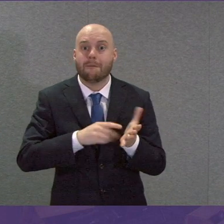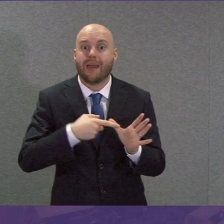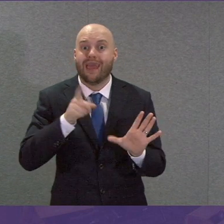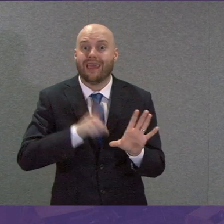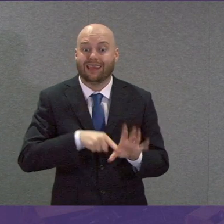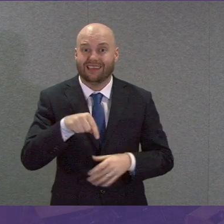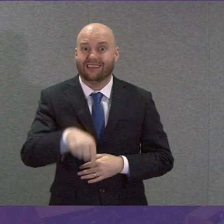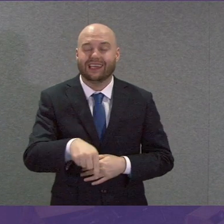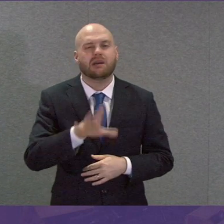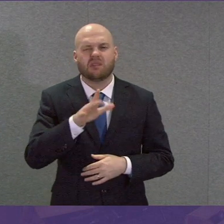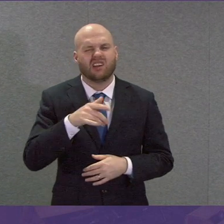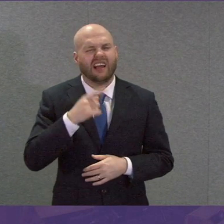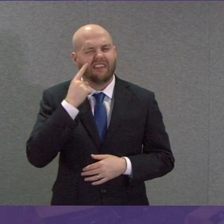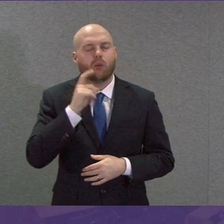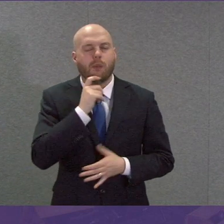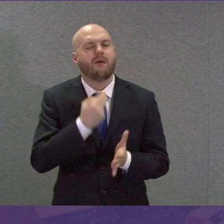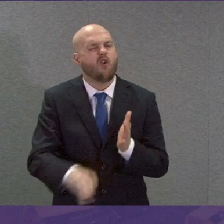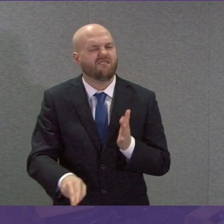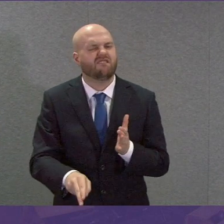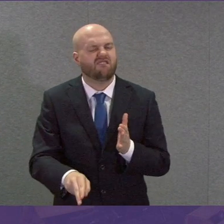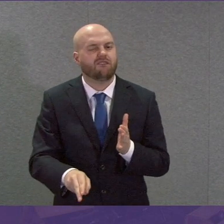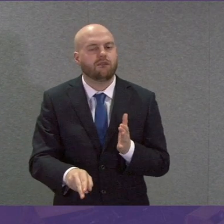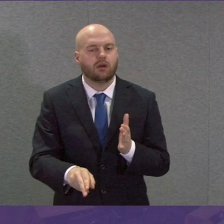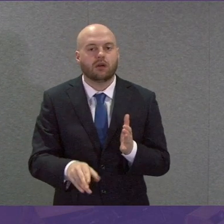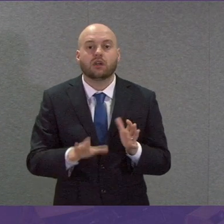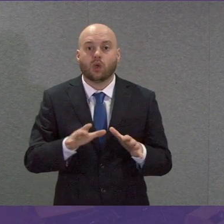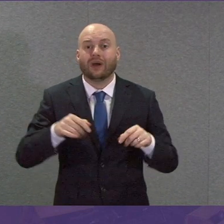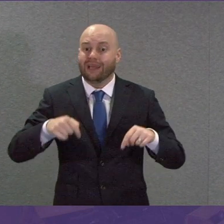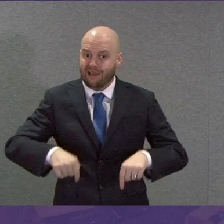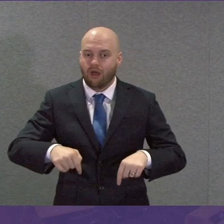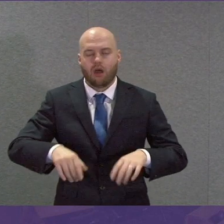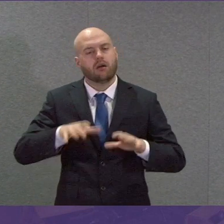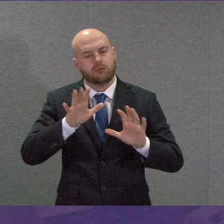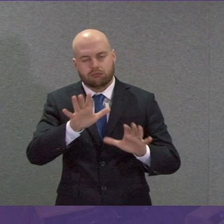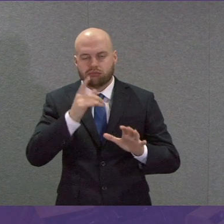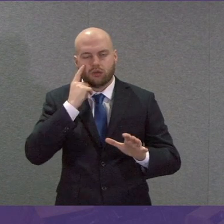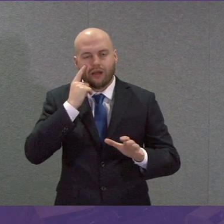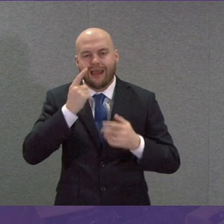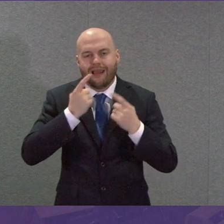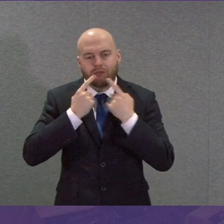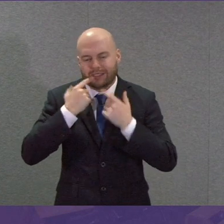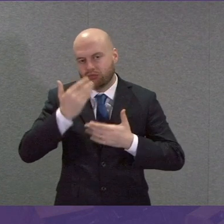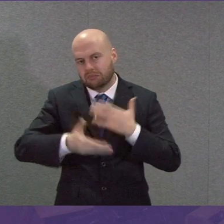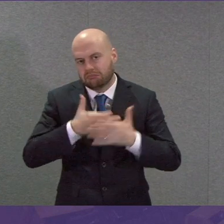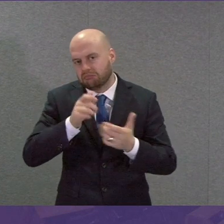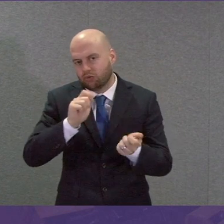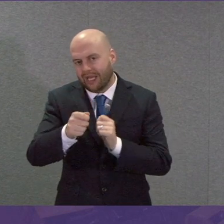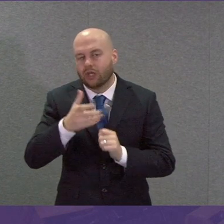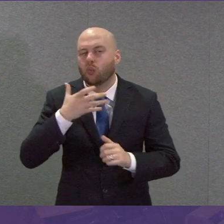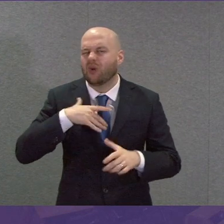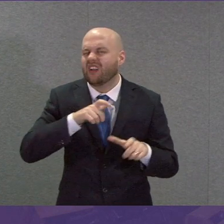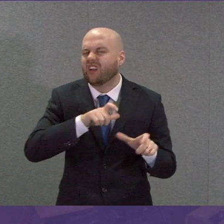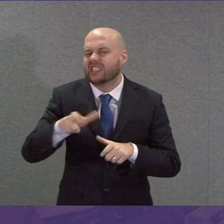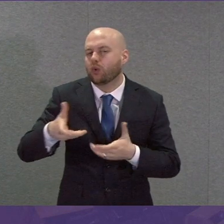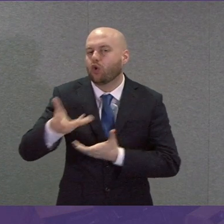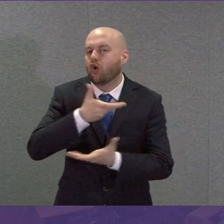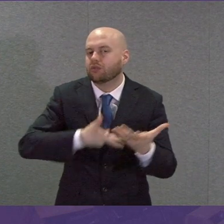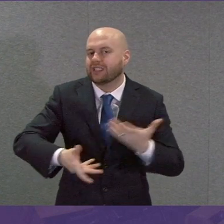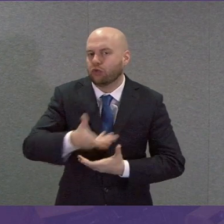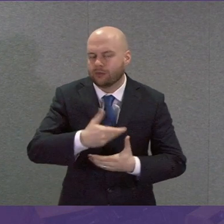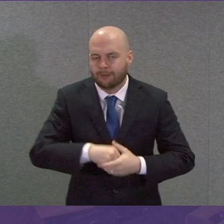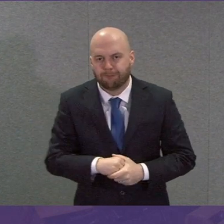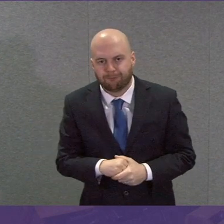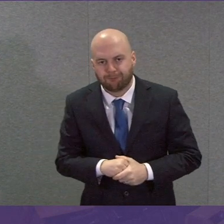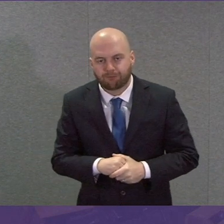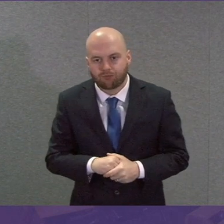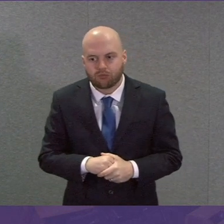of by-elections here, then there are none pending, but were there any, that would be a decision for consultation. I have to say, in terms of,